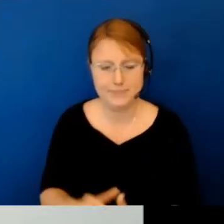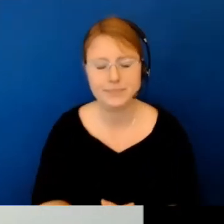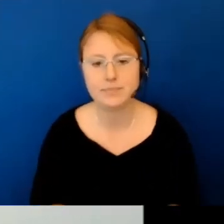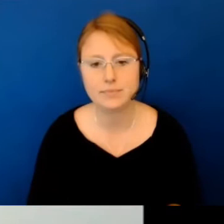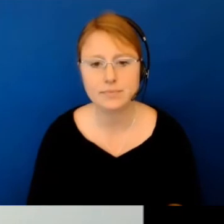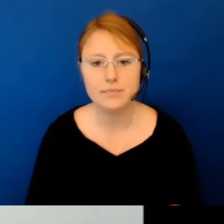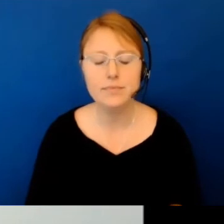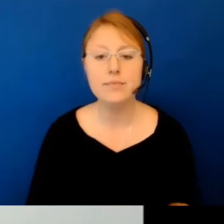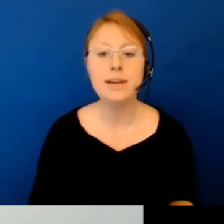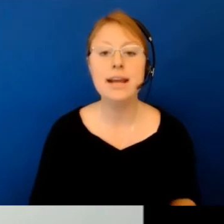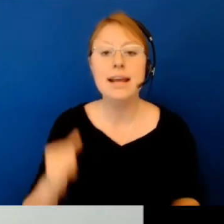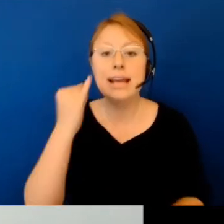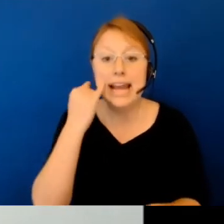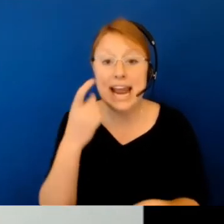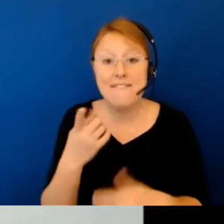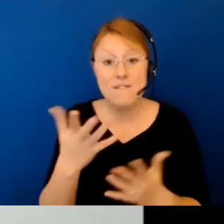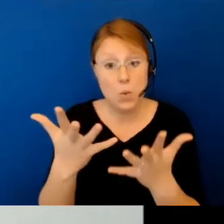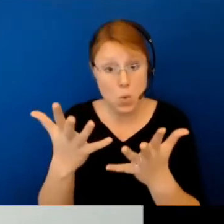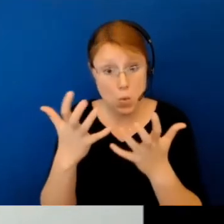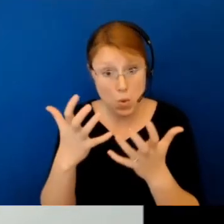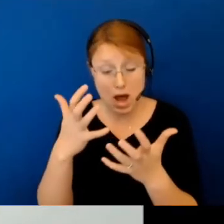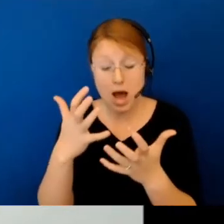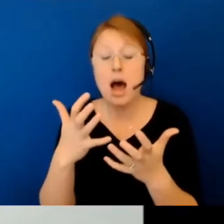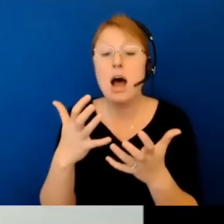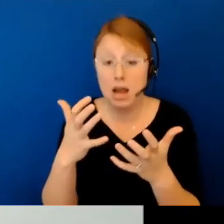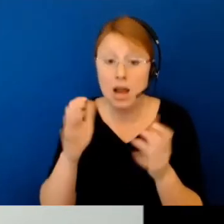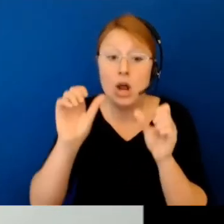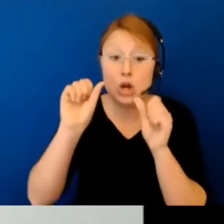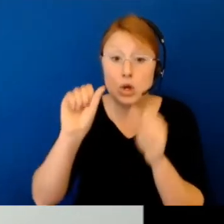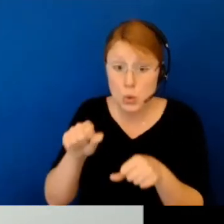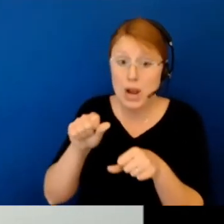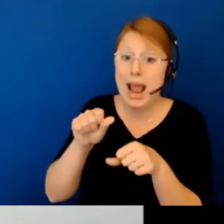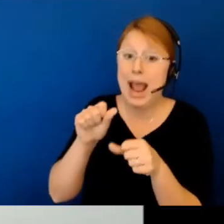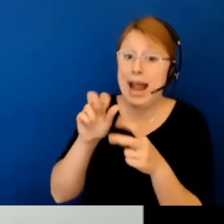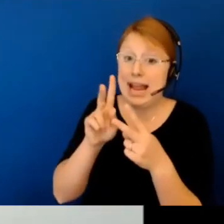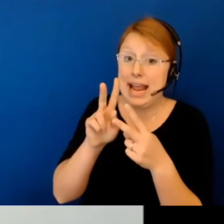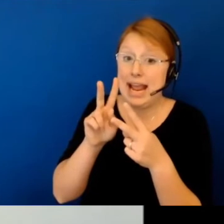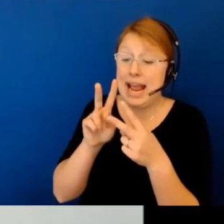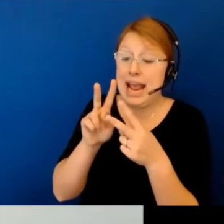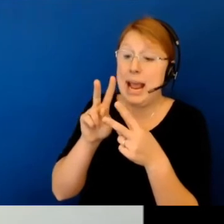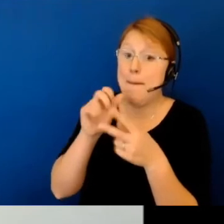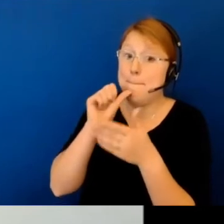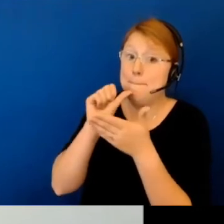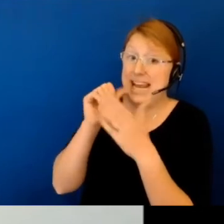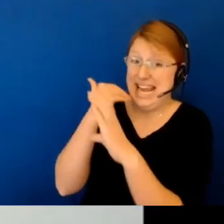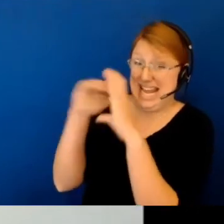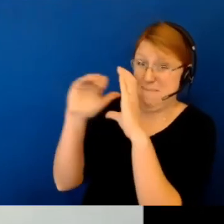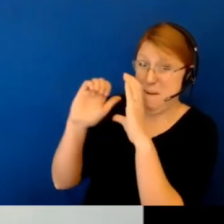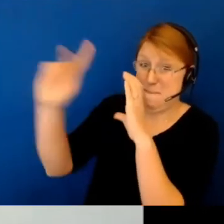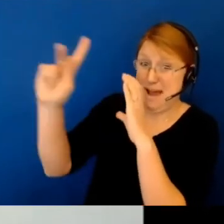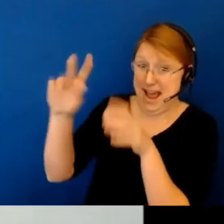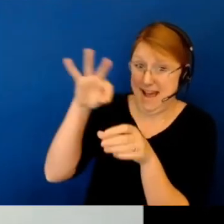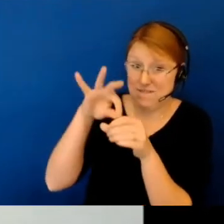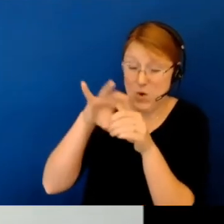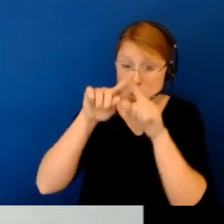may return the accessible electronic ballot electronically or by email, and that the officials must mail you